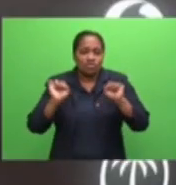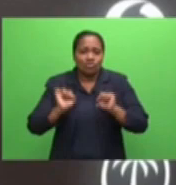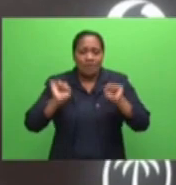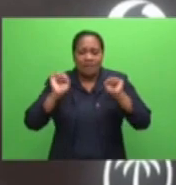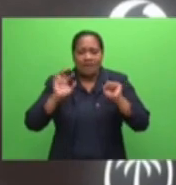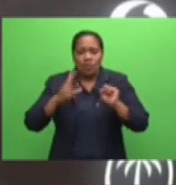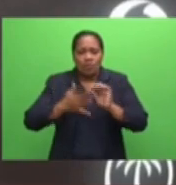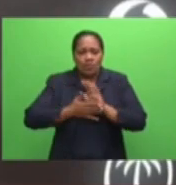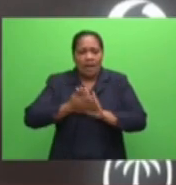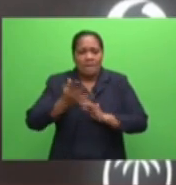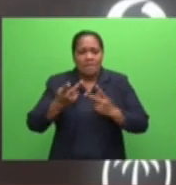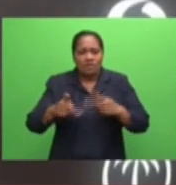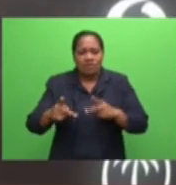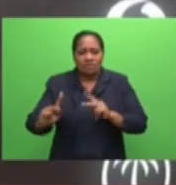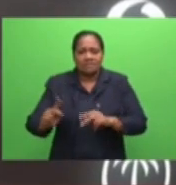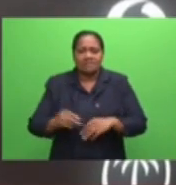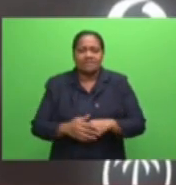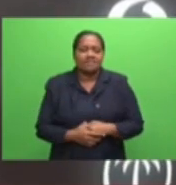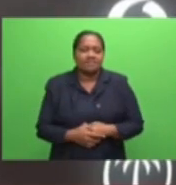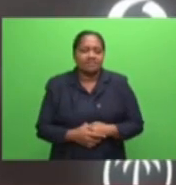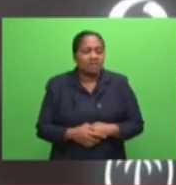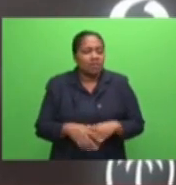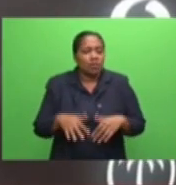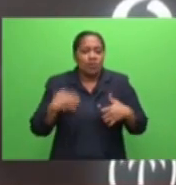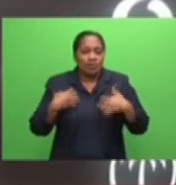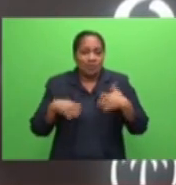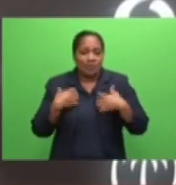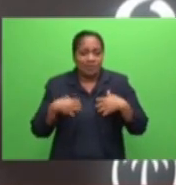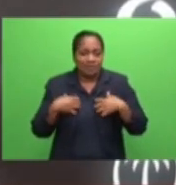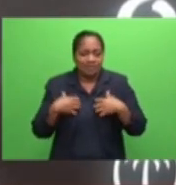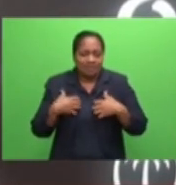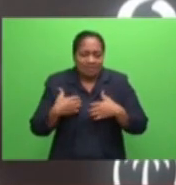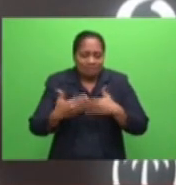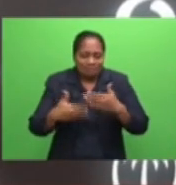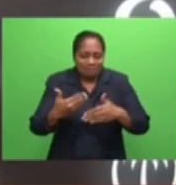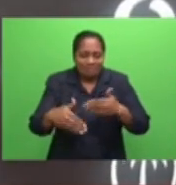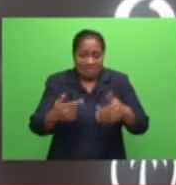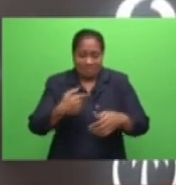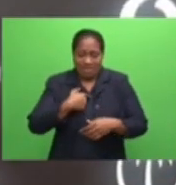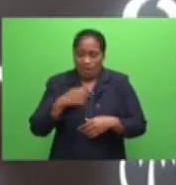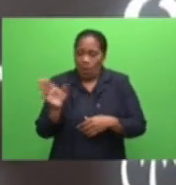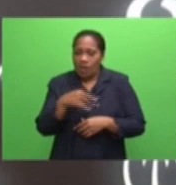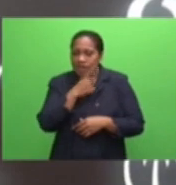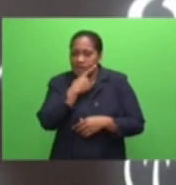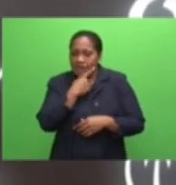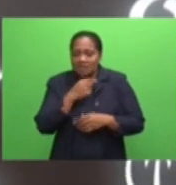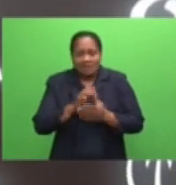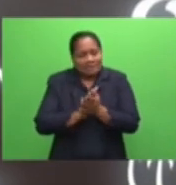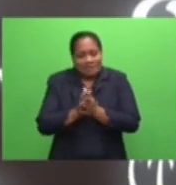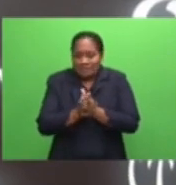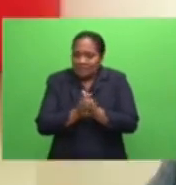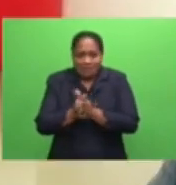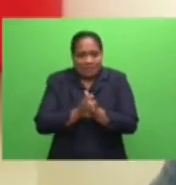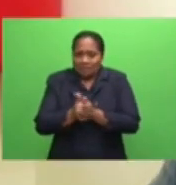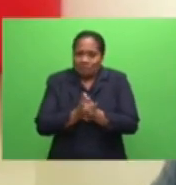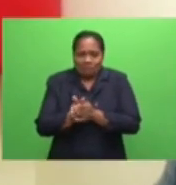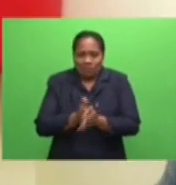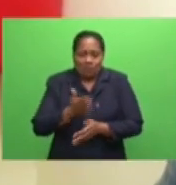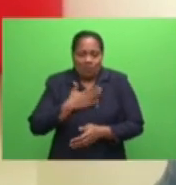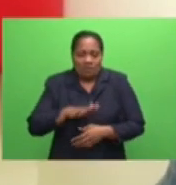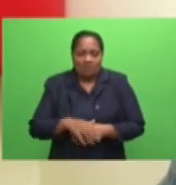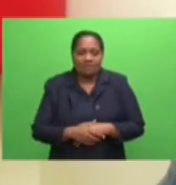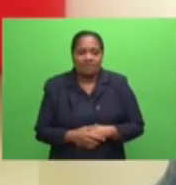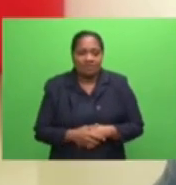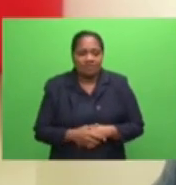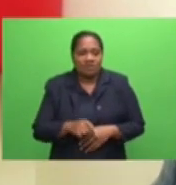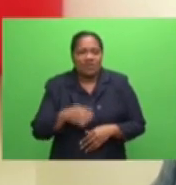You know, it's exciting times ahead, and me and all the girls, we just can't wait. We're all looking really forward to taking the next step. It was an